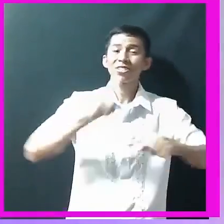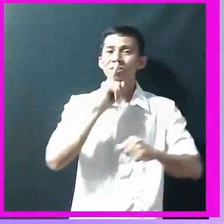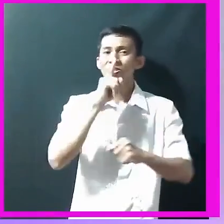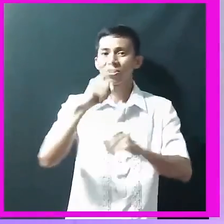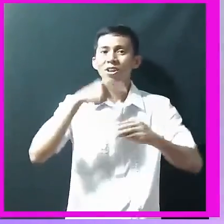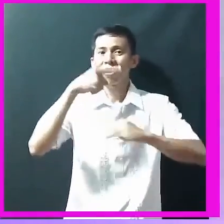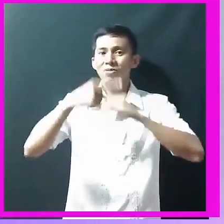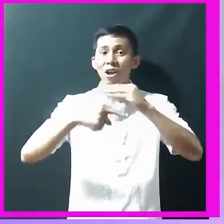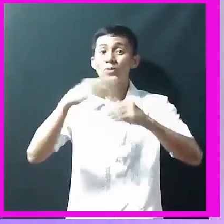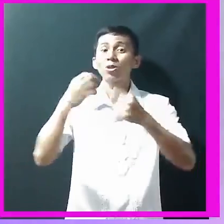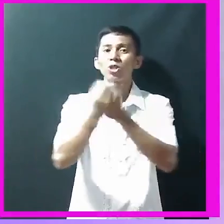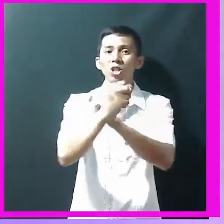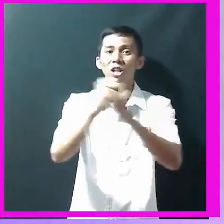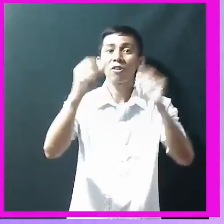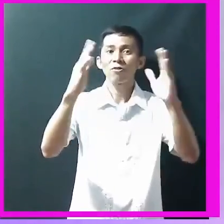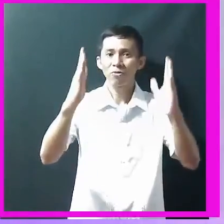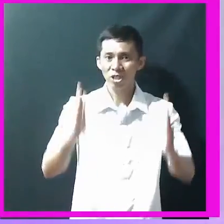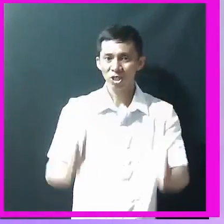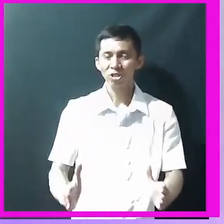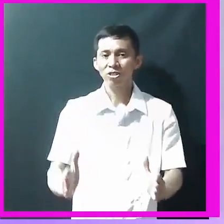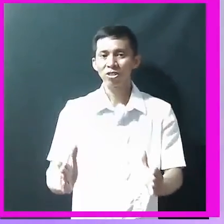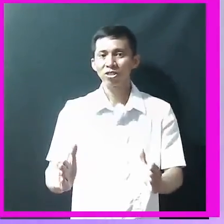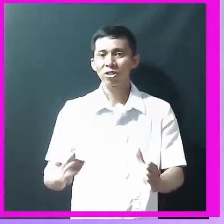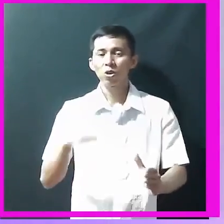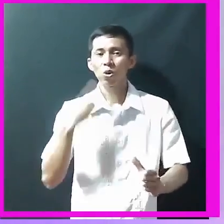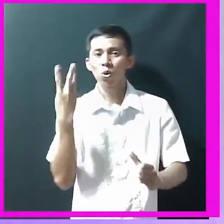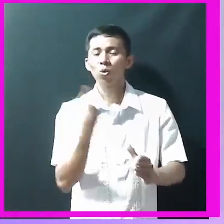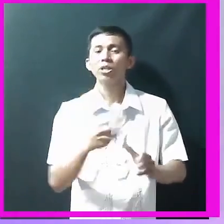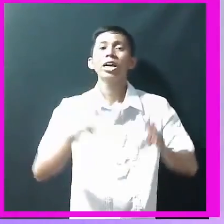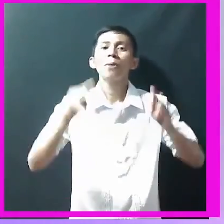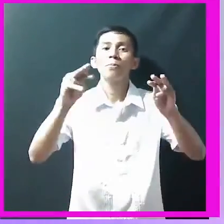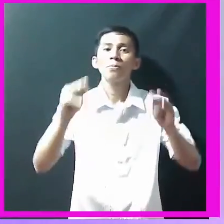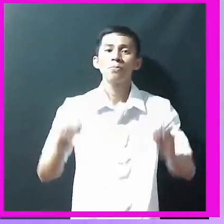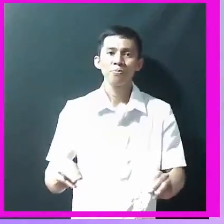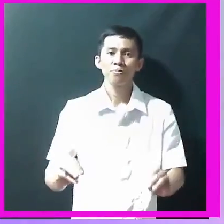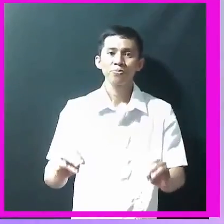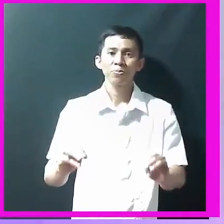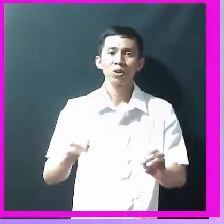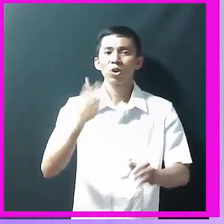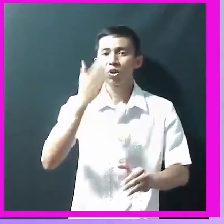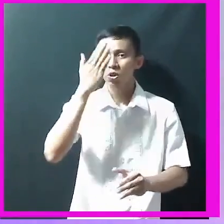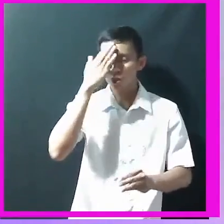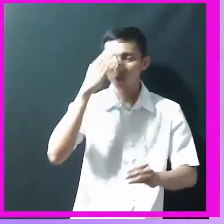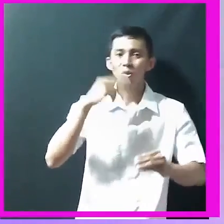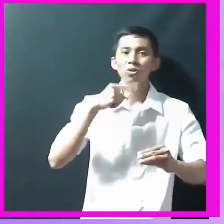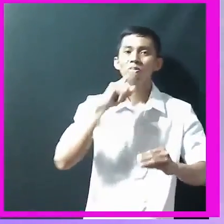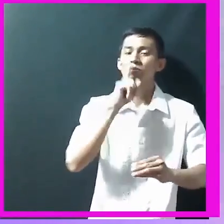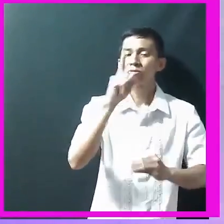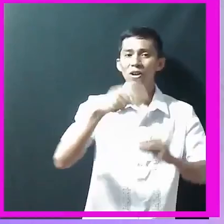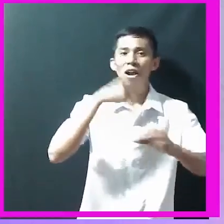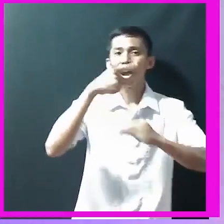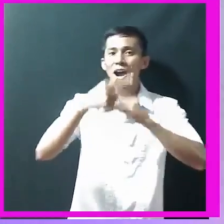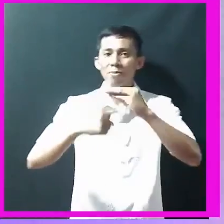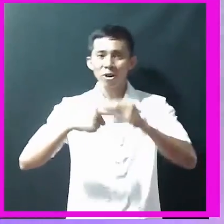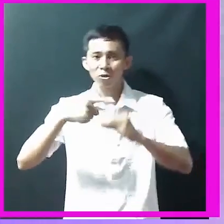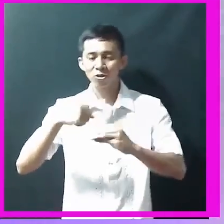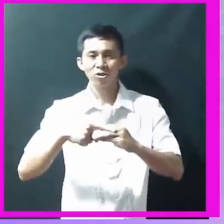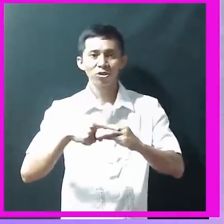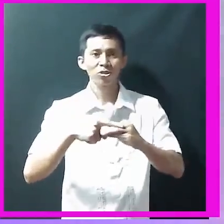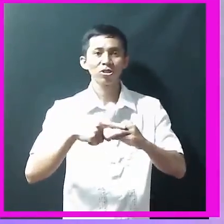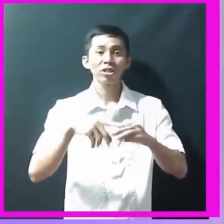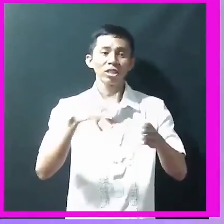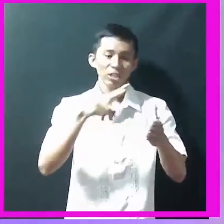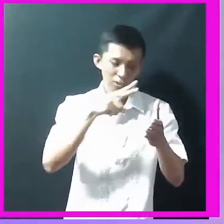truth about salvation. You must be glad that you know the truth about